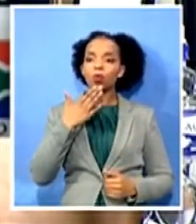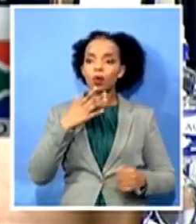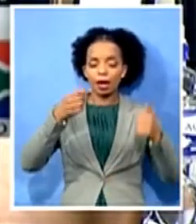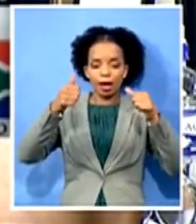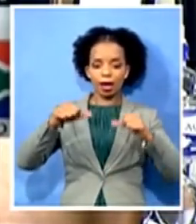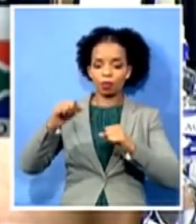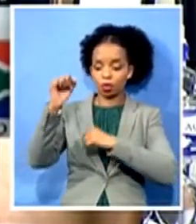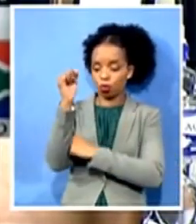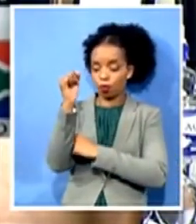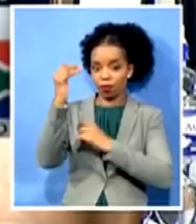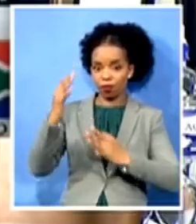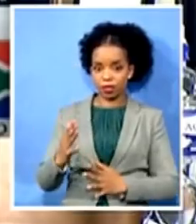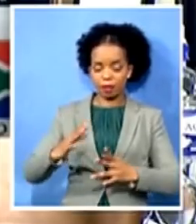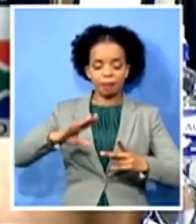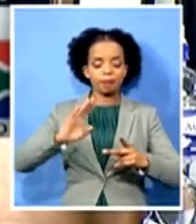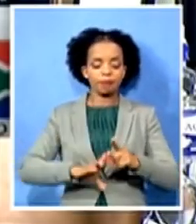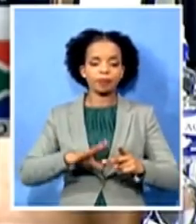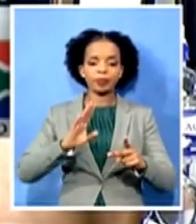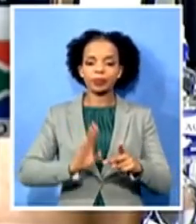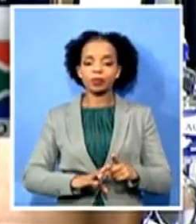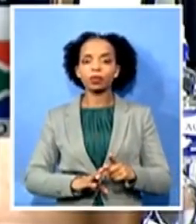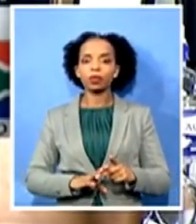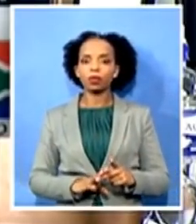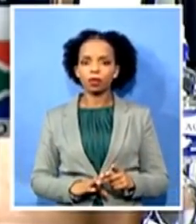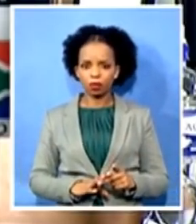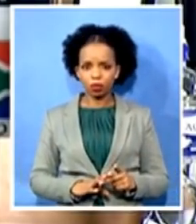ahead of the pack, would have